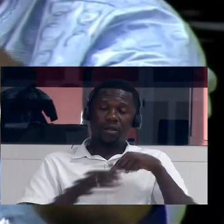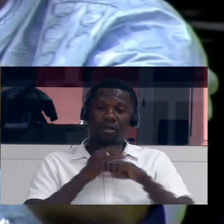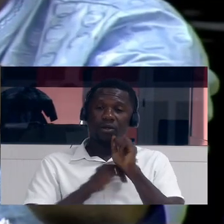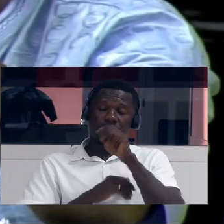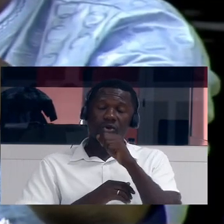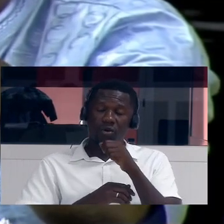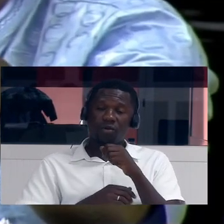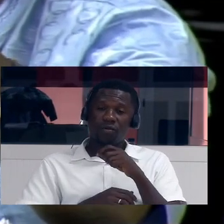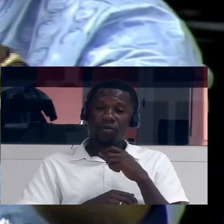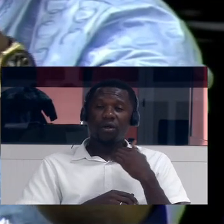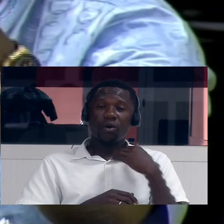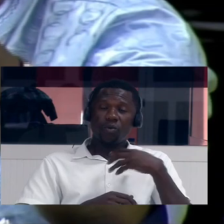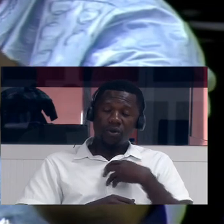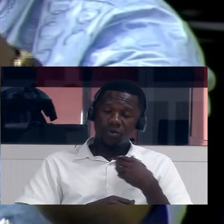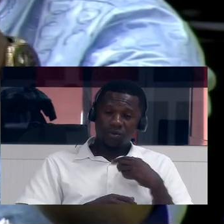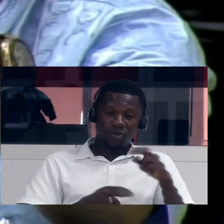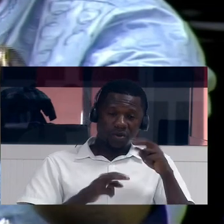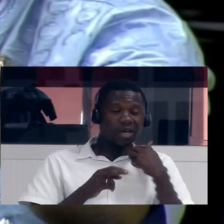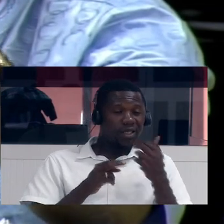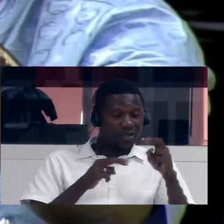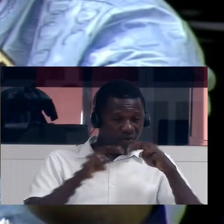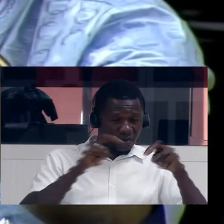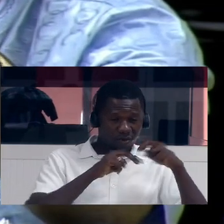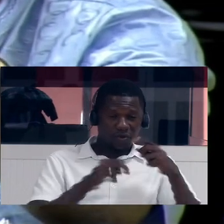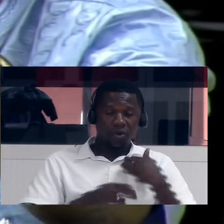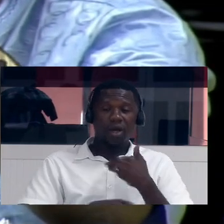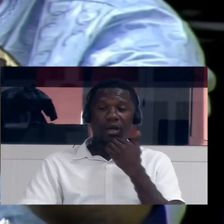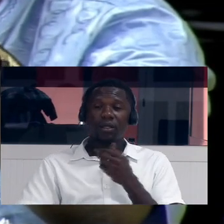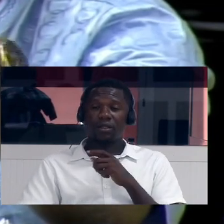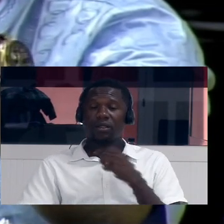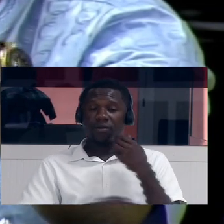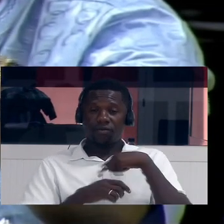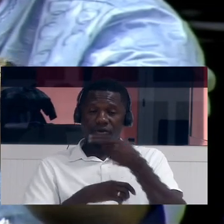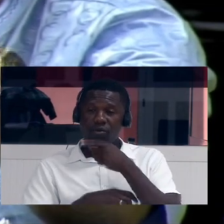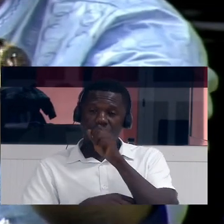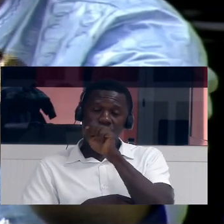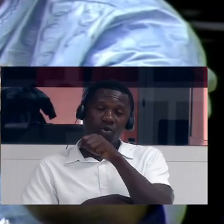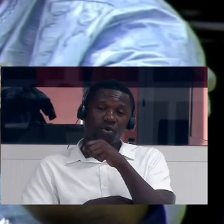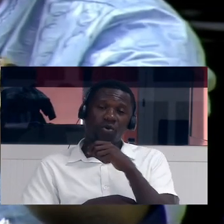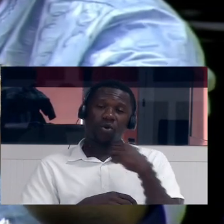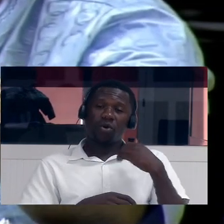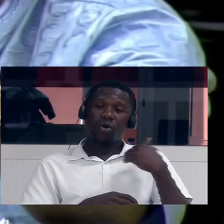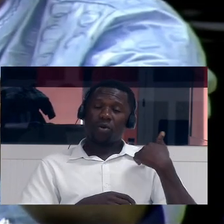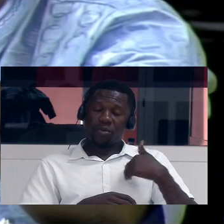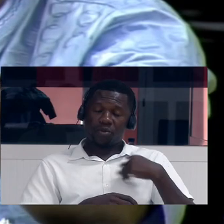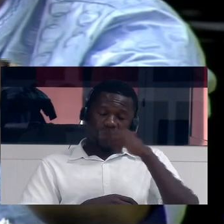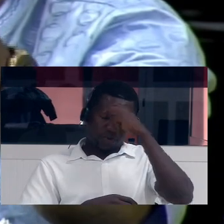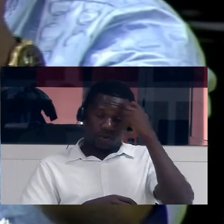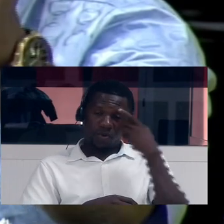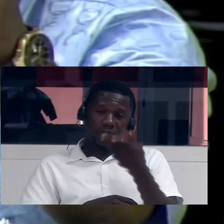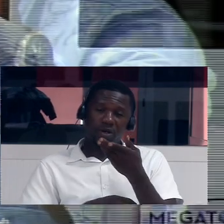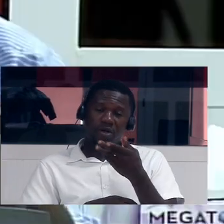the bottom of this, you asked information from your staff and they refused to provide the correct